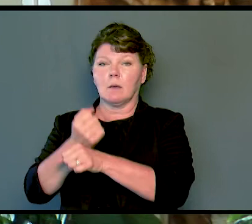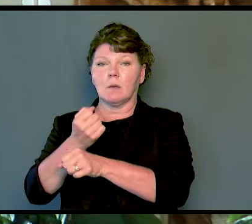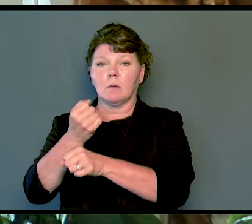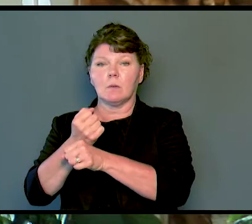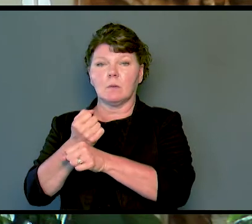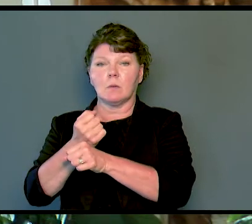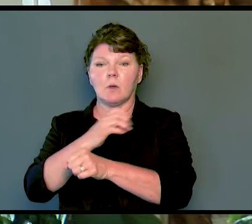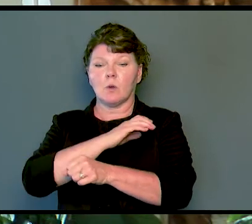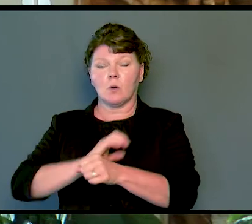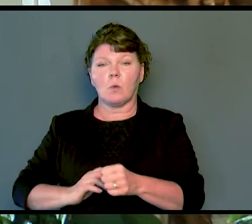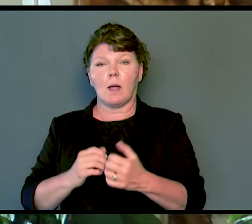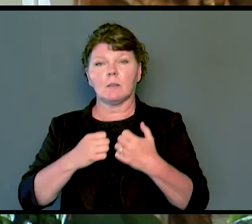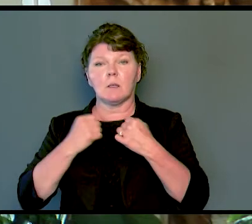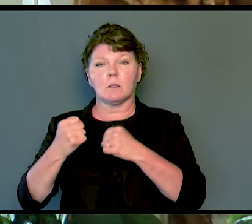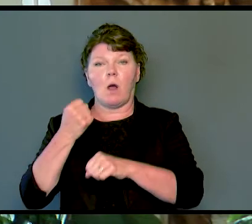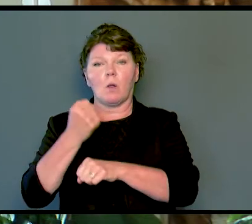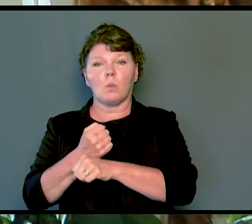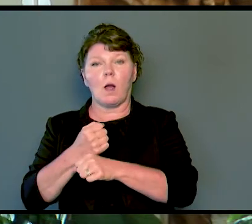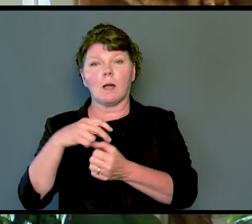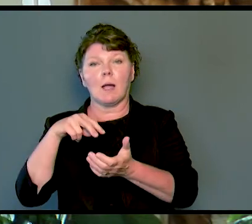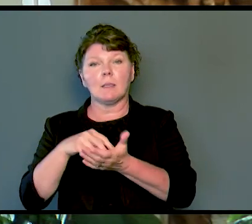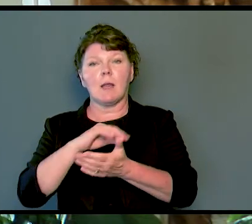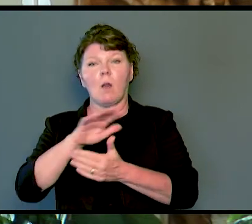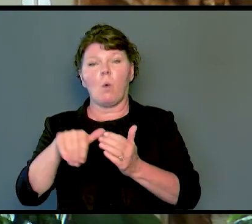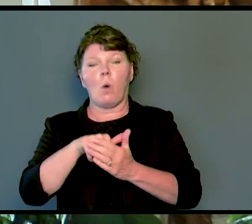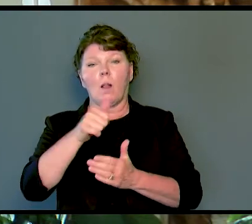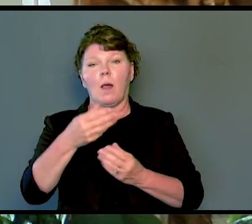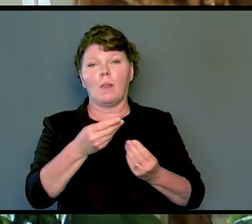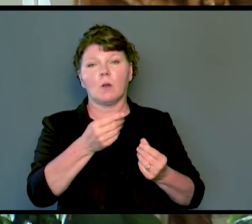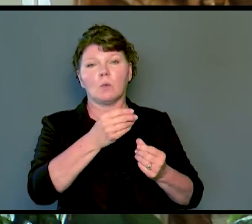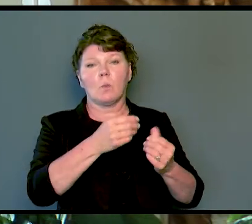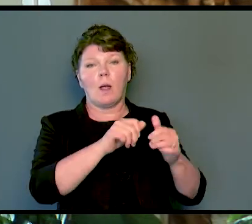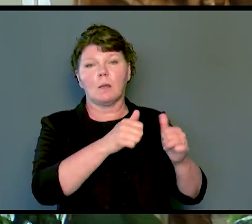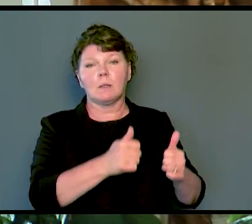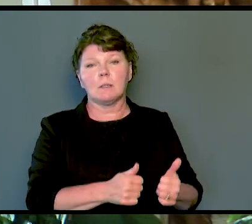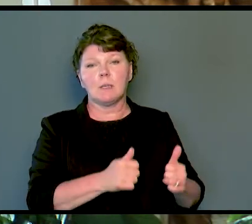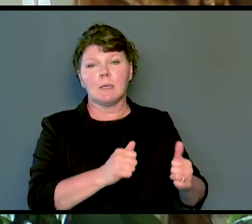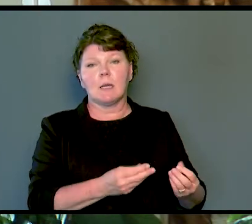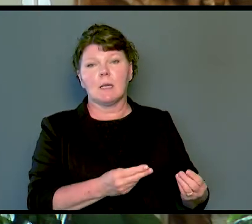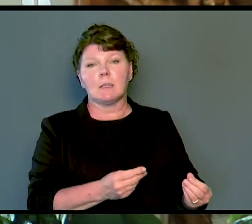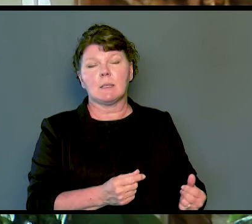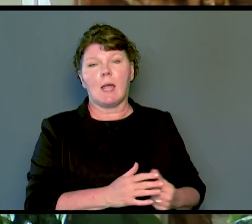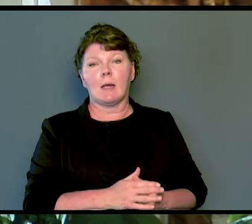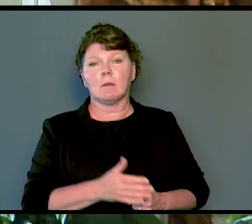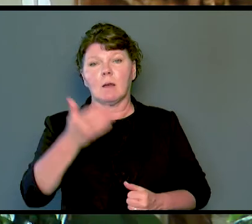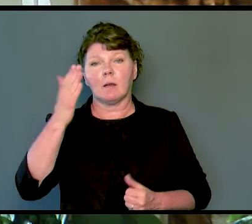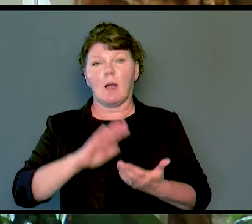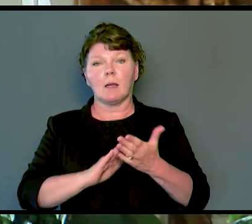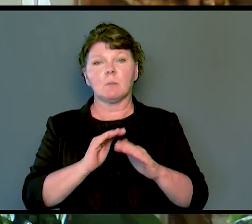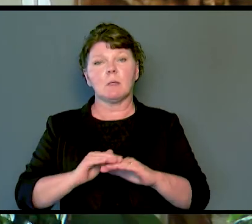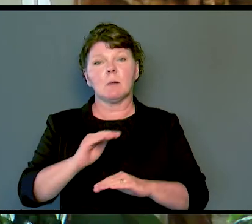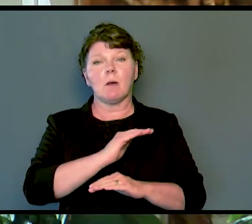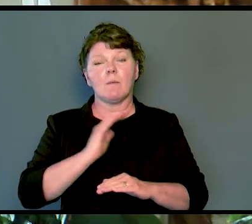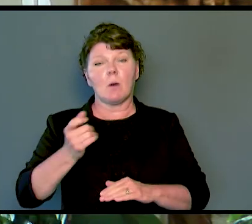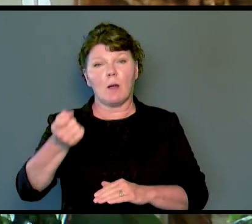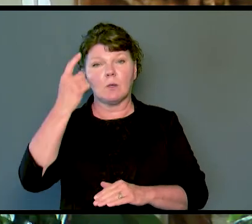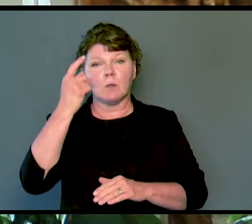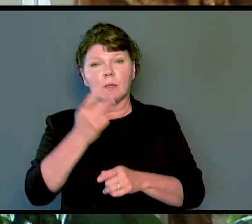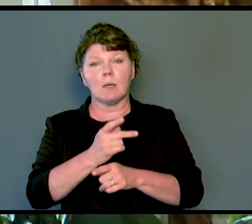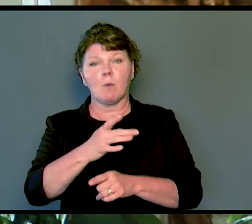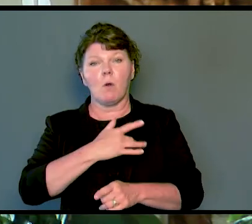his throne. On Christ the solid rock I stand, all other ground is sinking sand. The peace of God, which surpasses